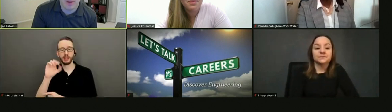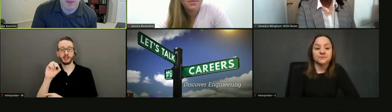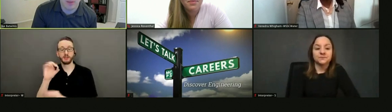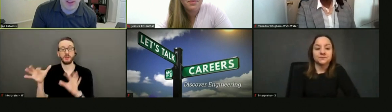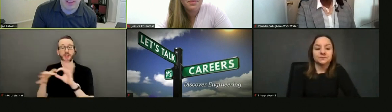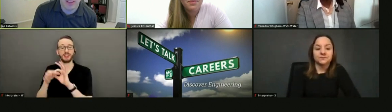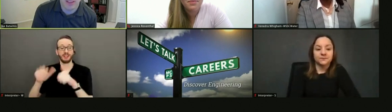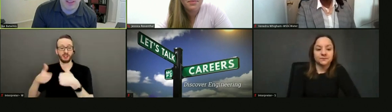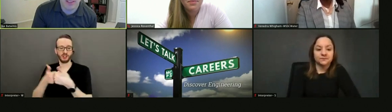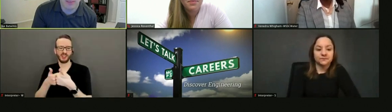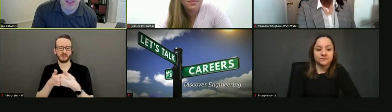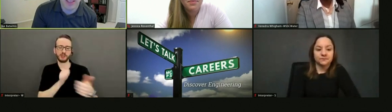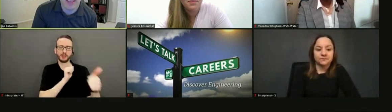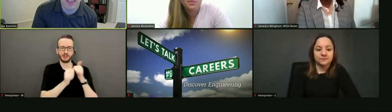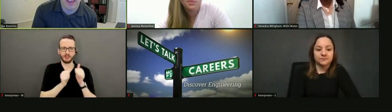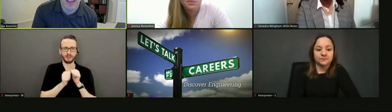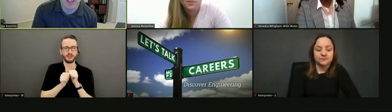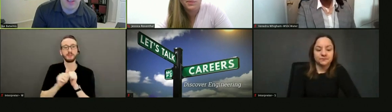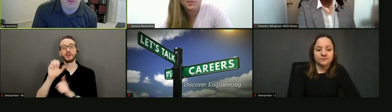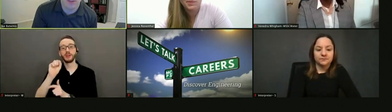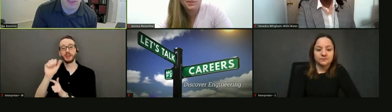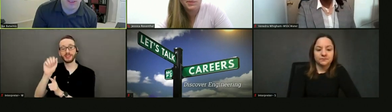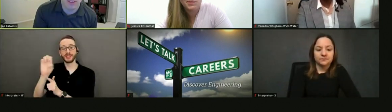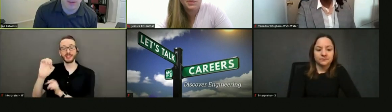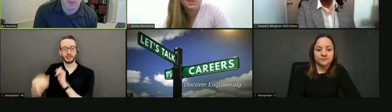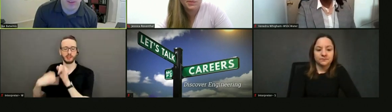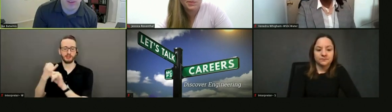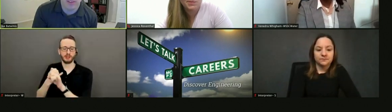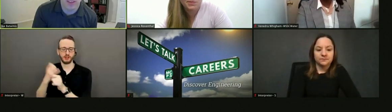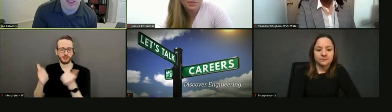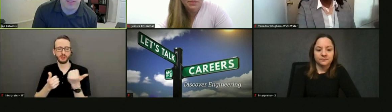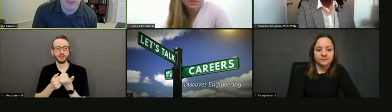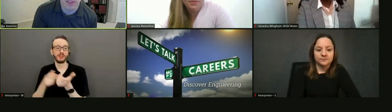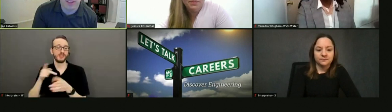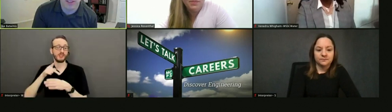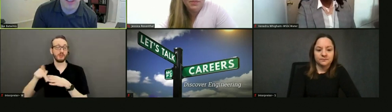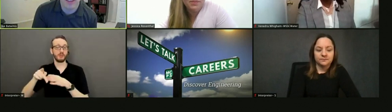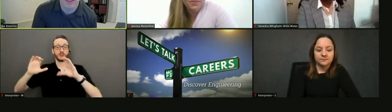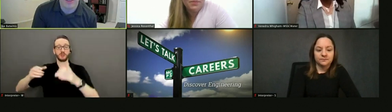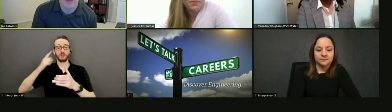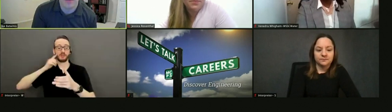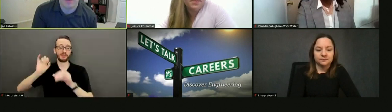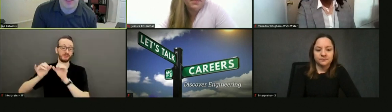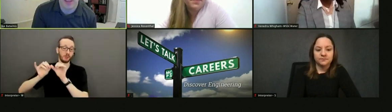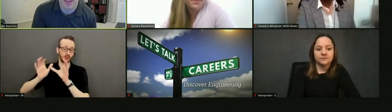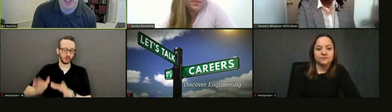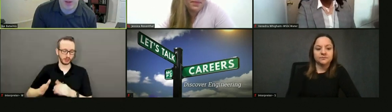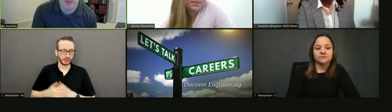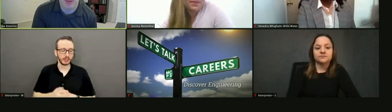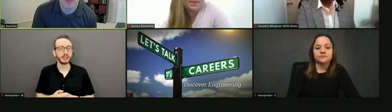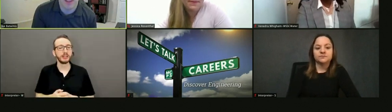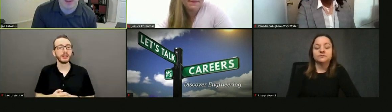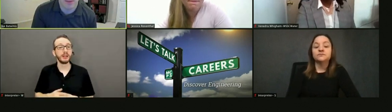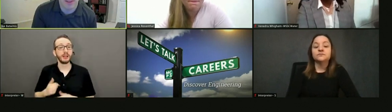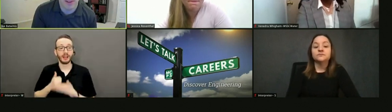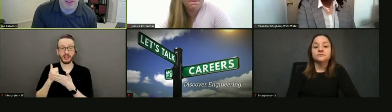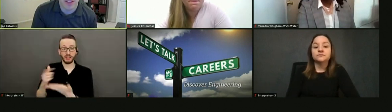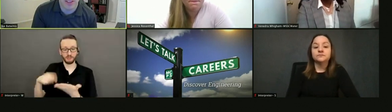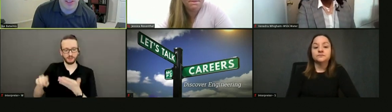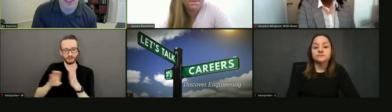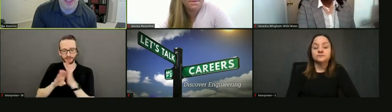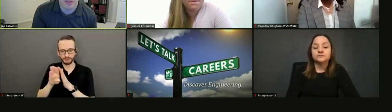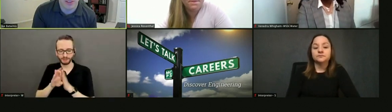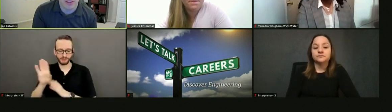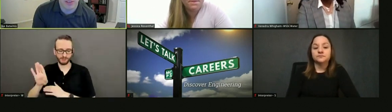competition sponsored by SAE International, which is a professional society for engineers. I actually helped them develop the